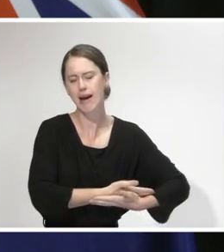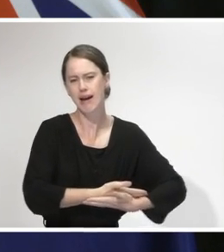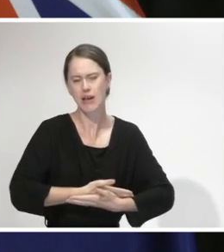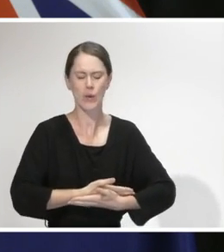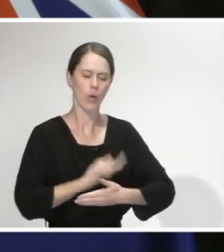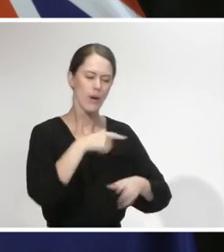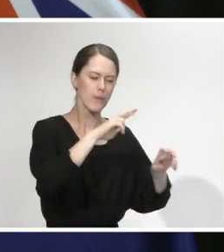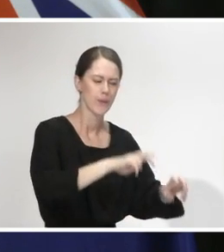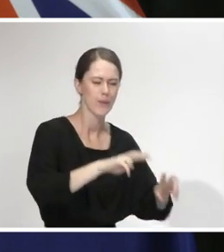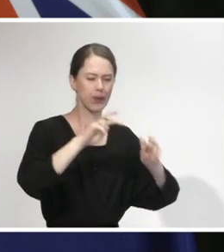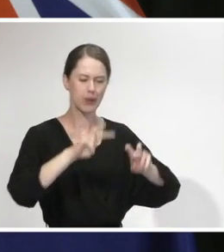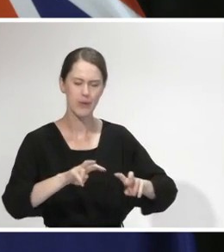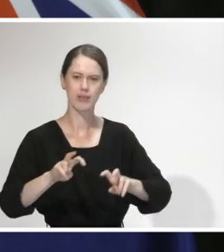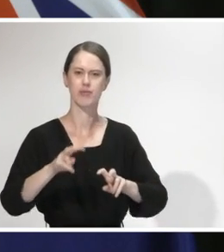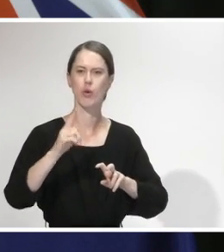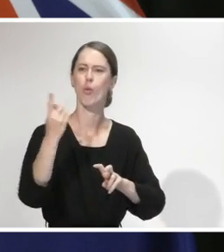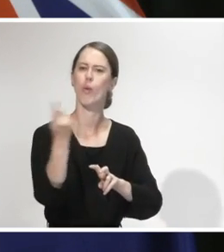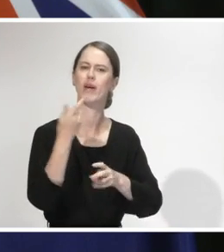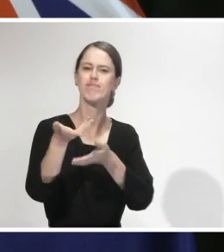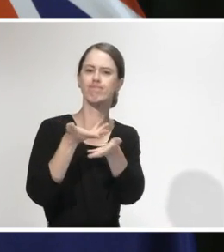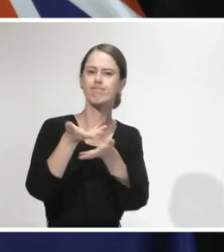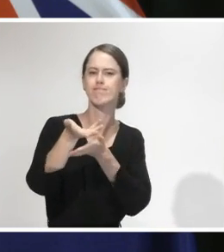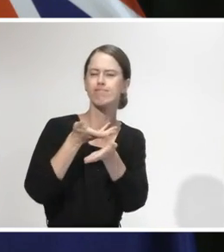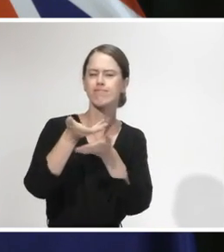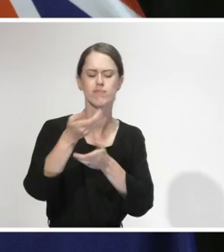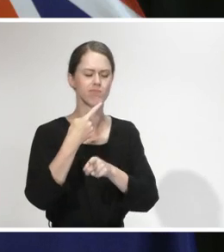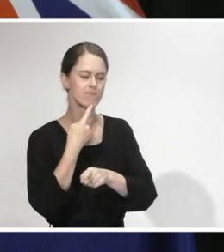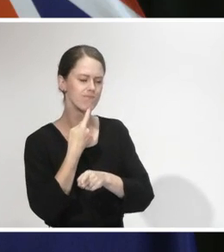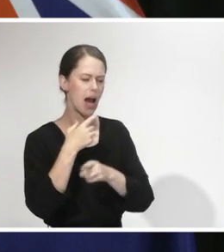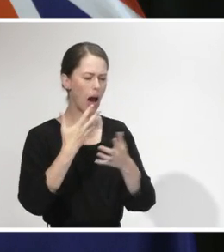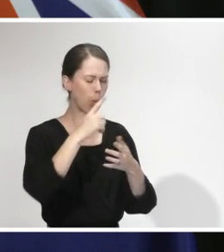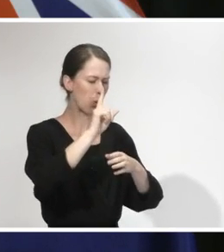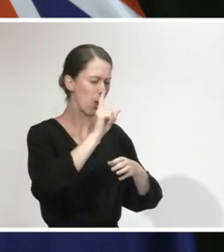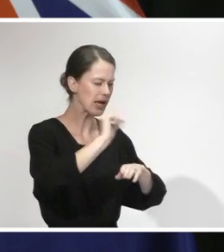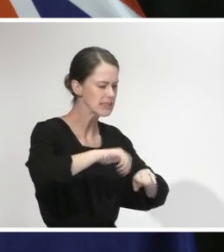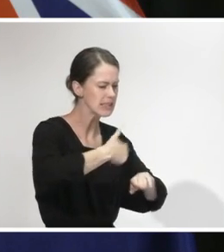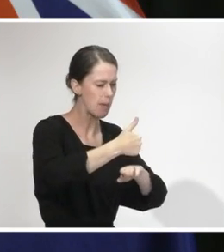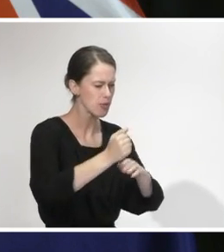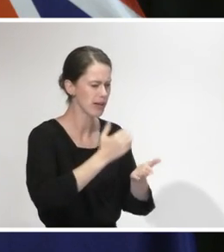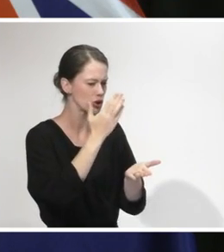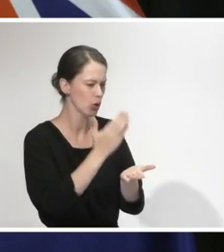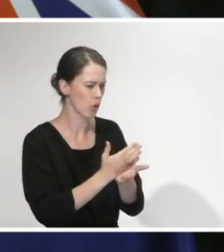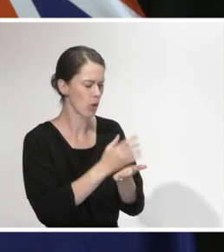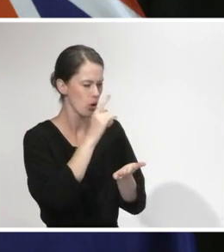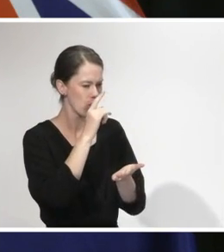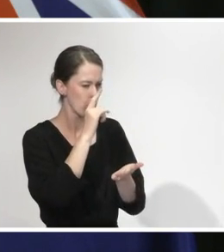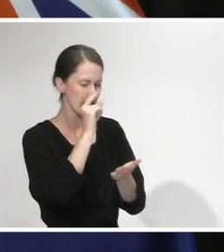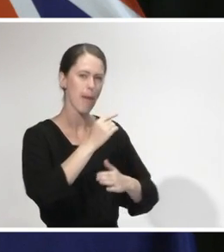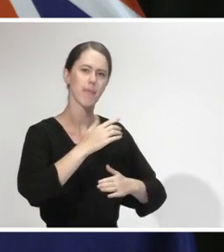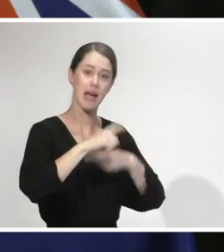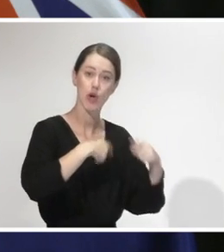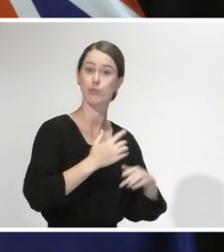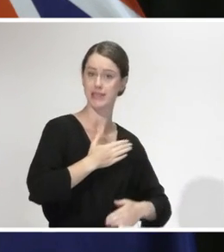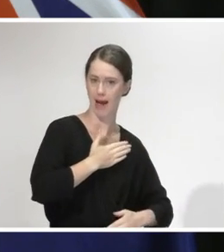think we are having another look at that and to see what are the things we could put in place to ensure that we could maintain the safety